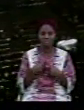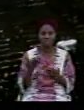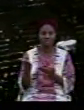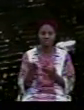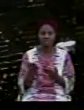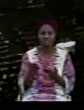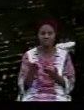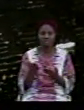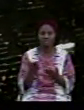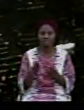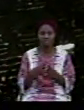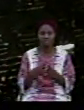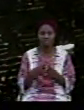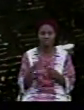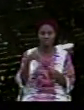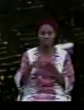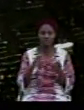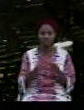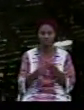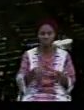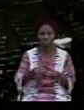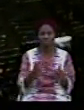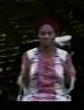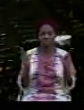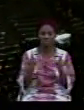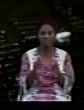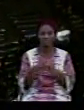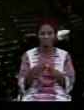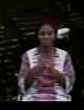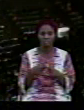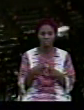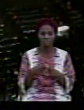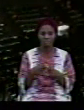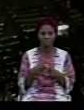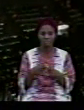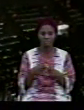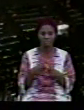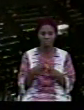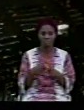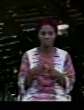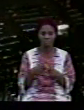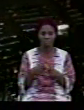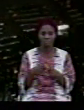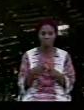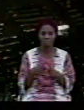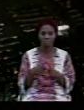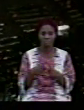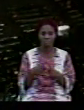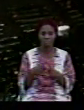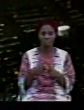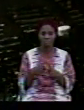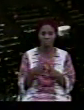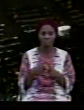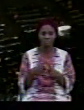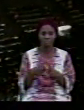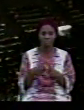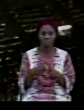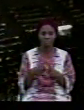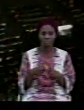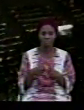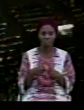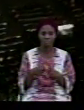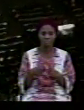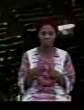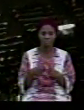to address us simply, shortly, and to bring on our Father in the Lord who will give us the word